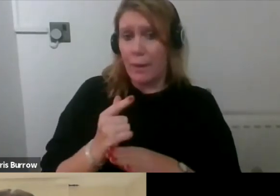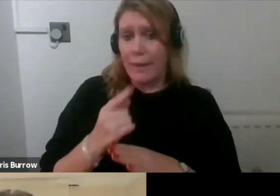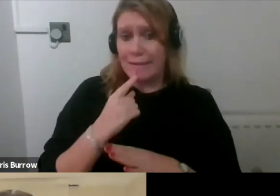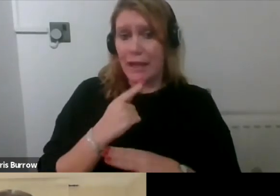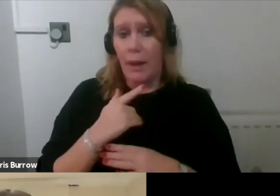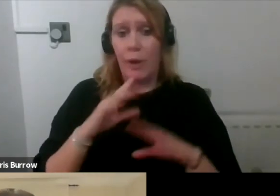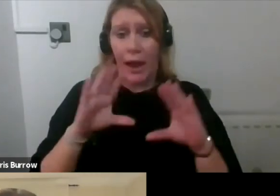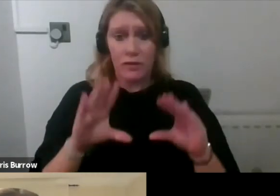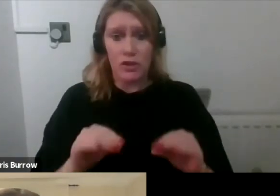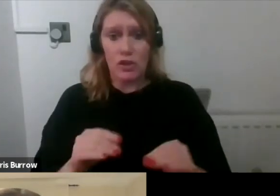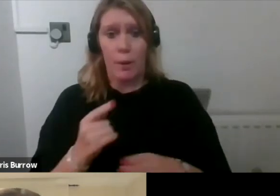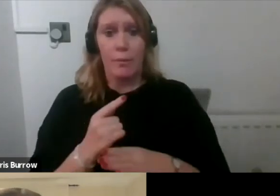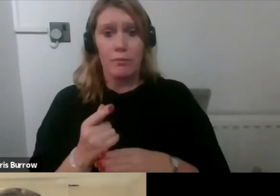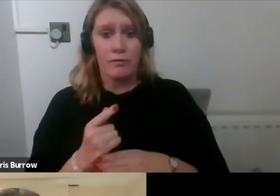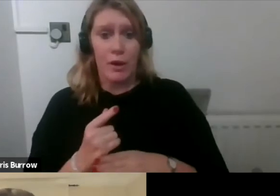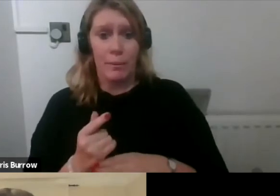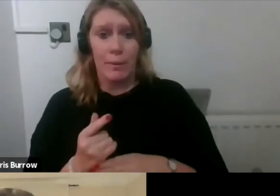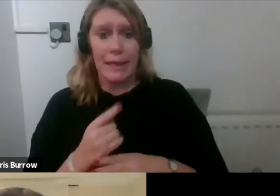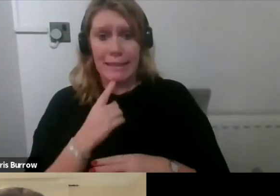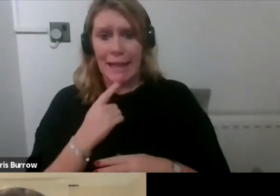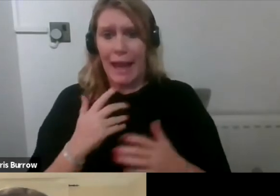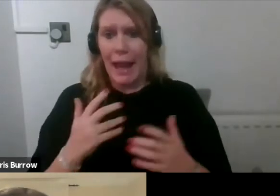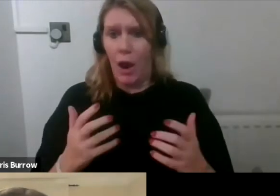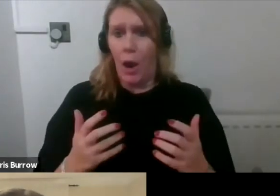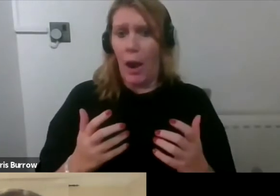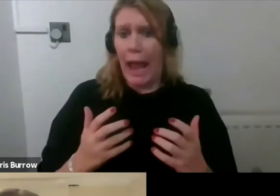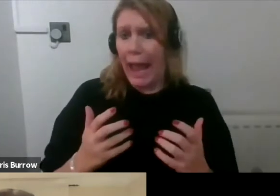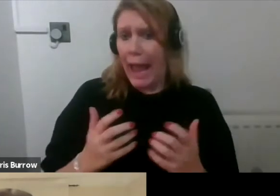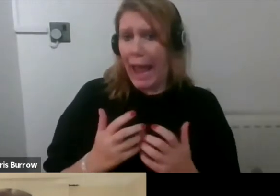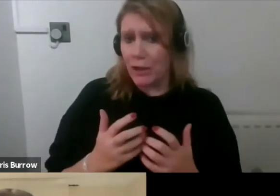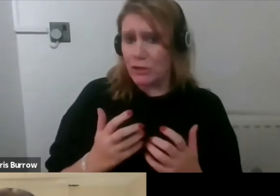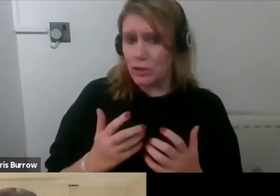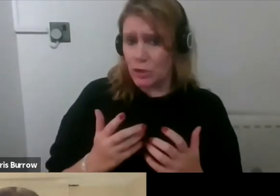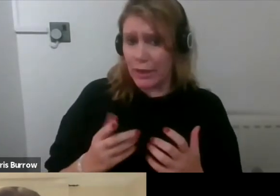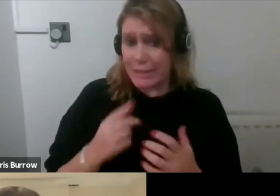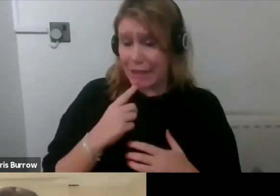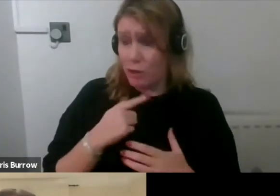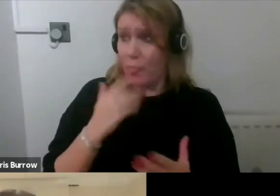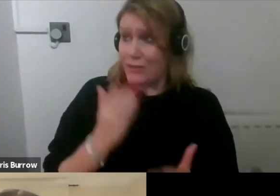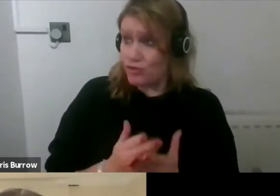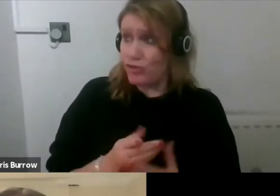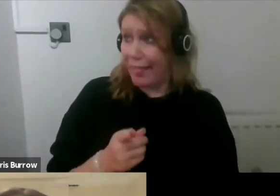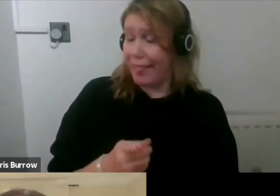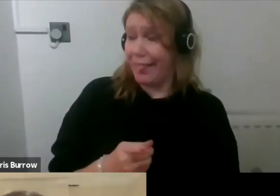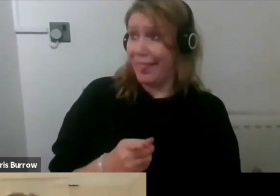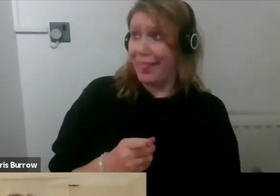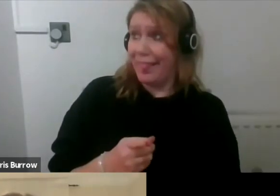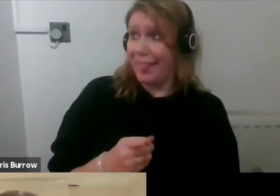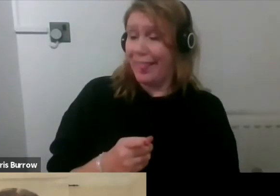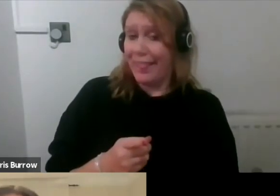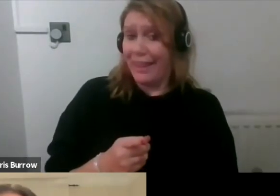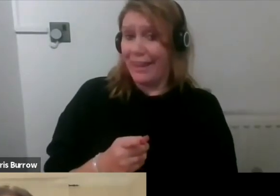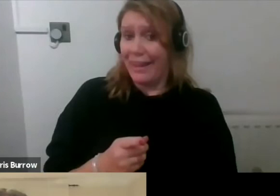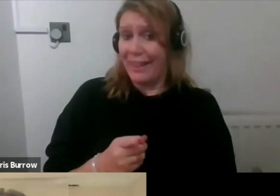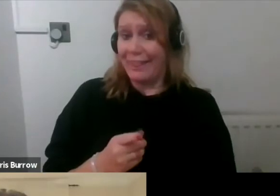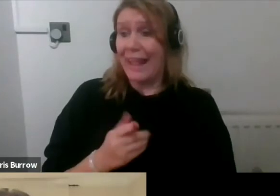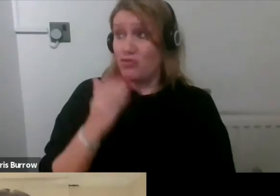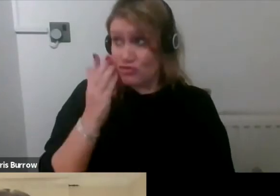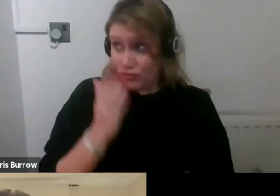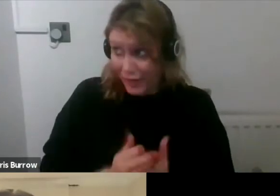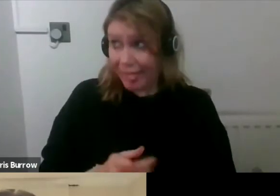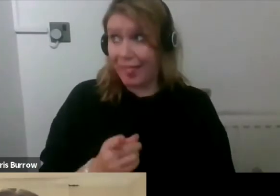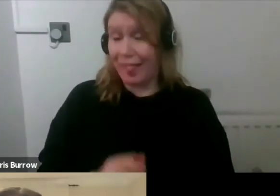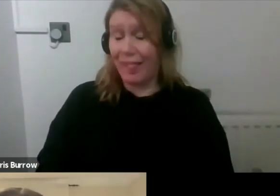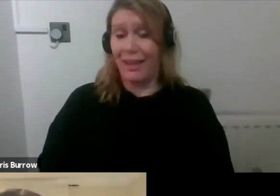And everybody said, "Oh, that was good. How did you do that? Was it green screen with the House of Commons?" He said, "No, it's real. This is absolutely,